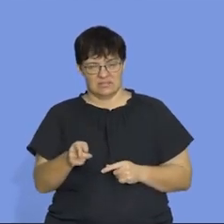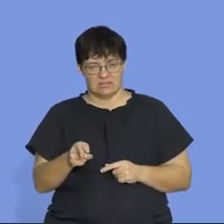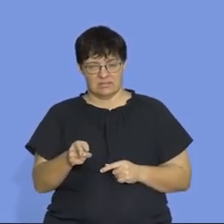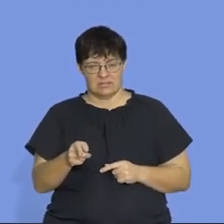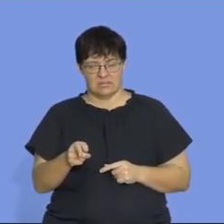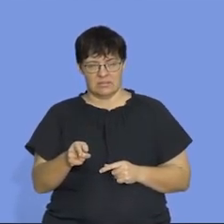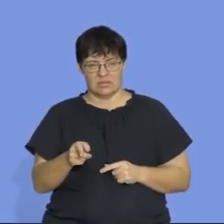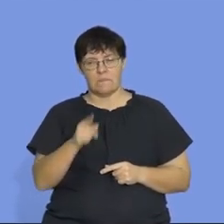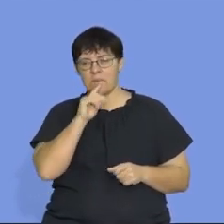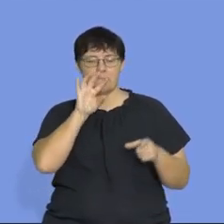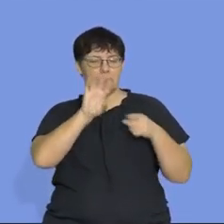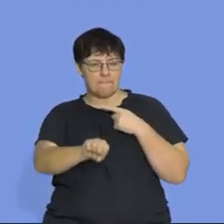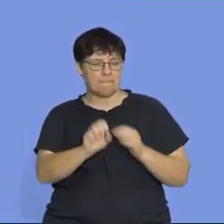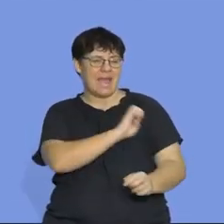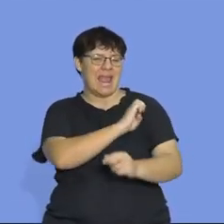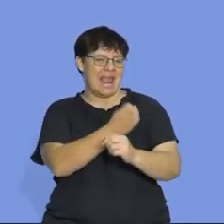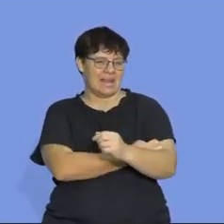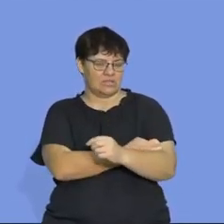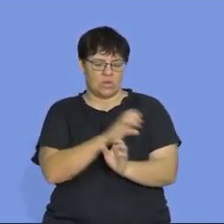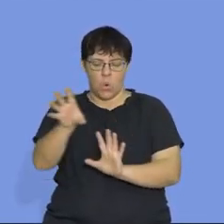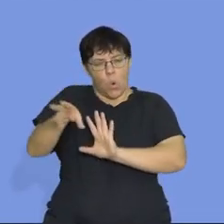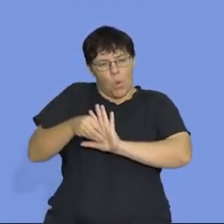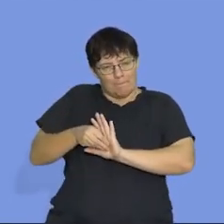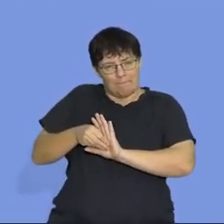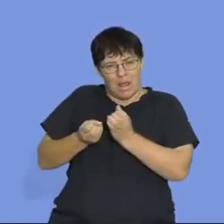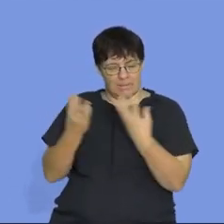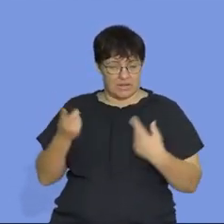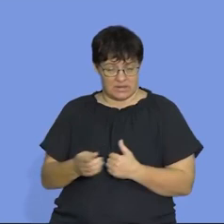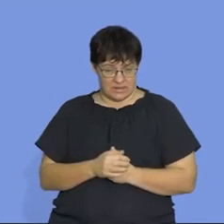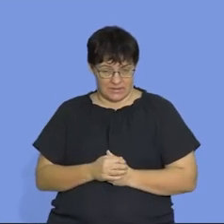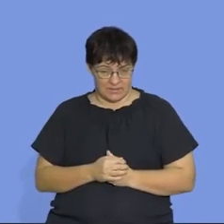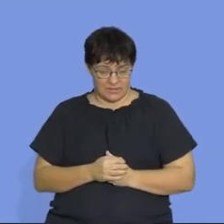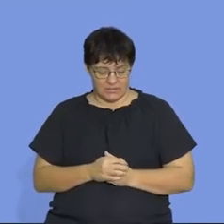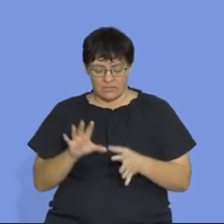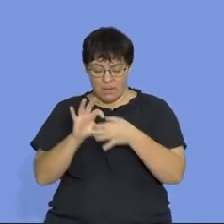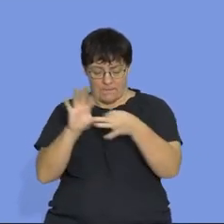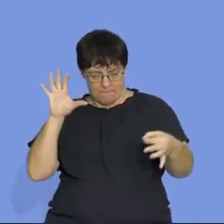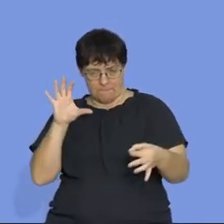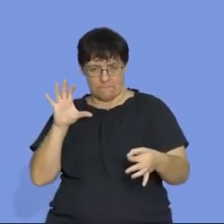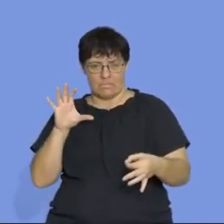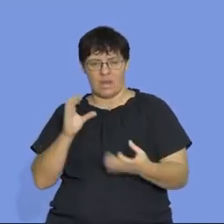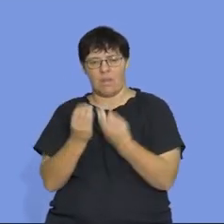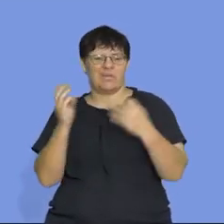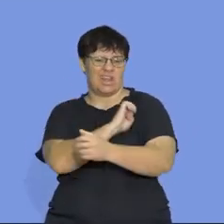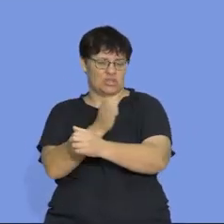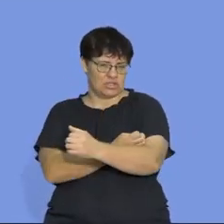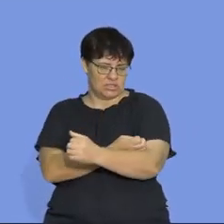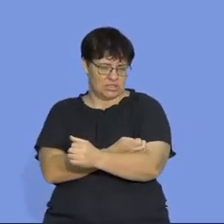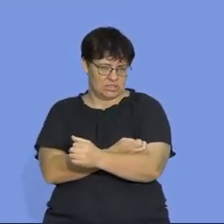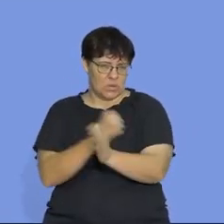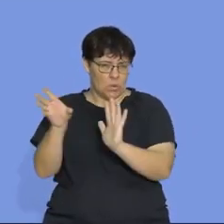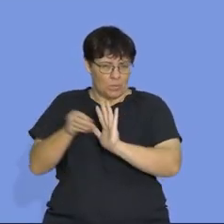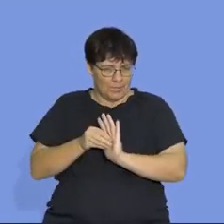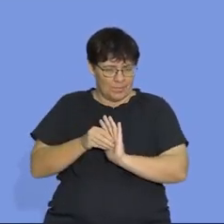the amount of energy that was absorbed, okay, to break these bonds. So enthalpy of the